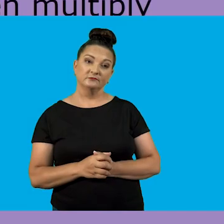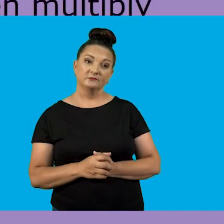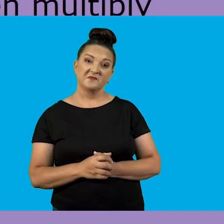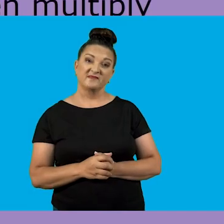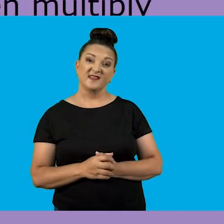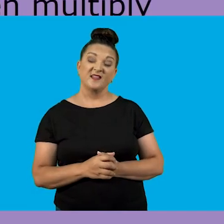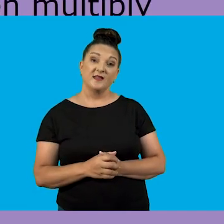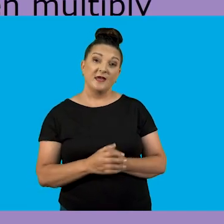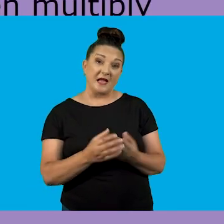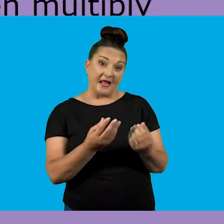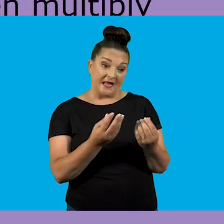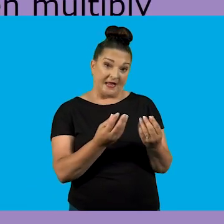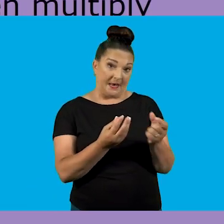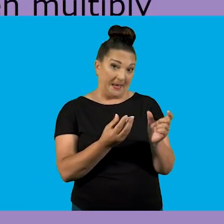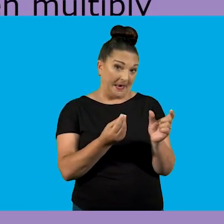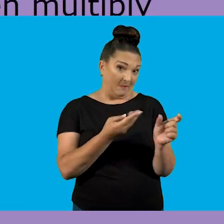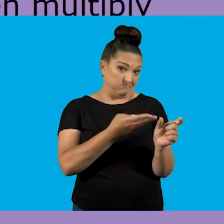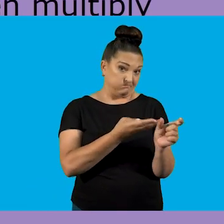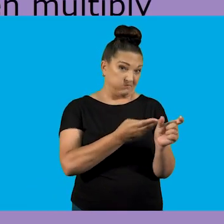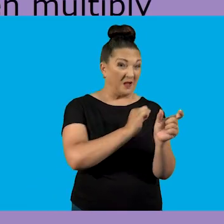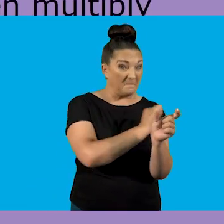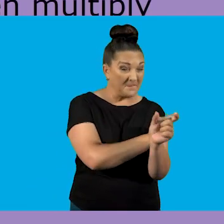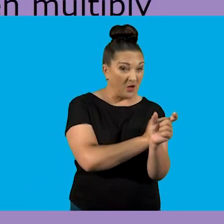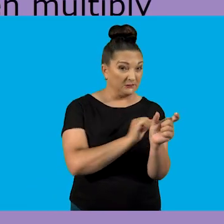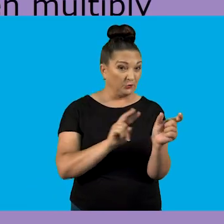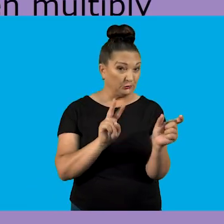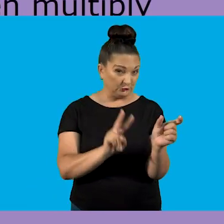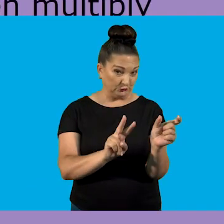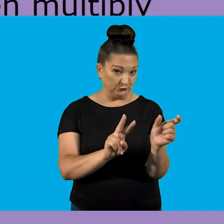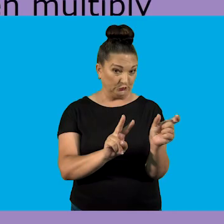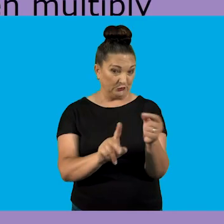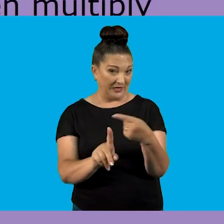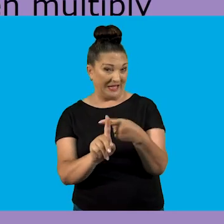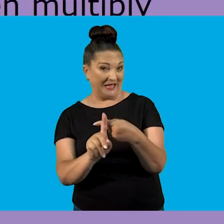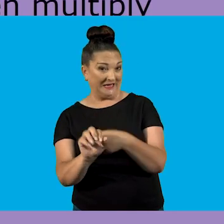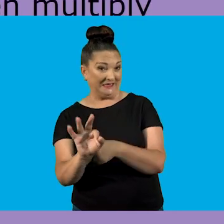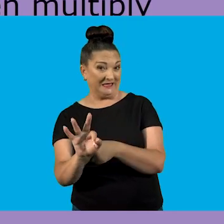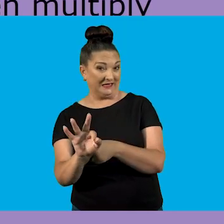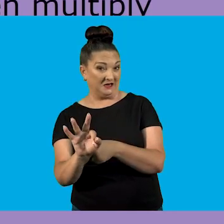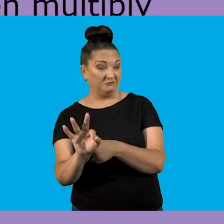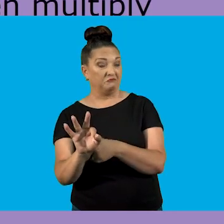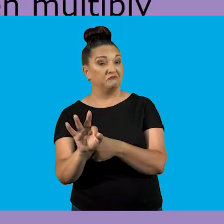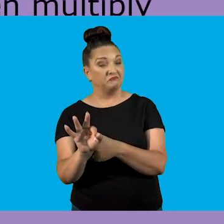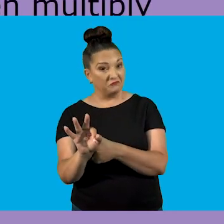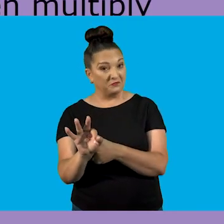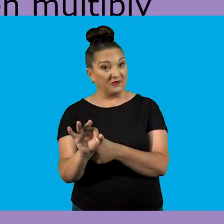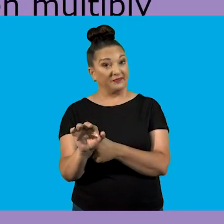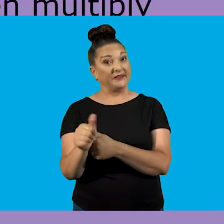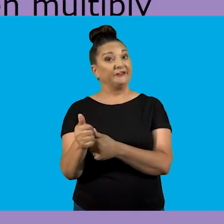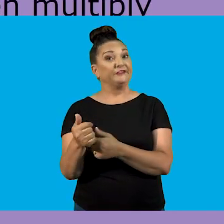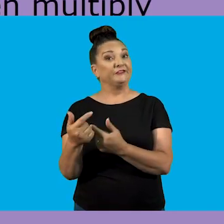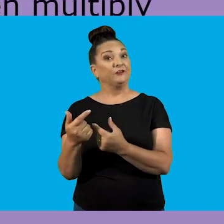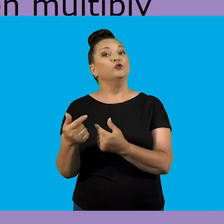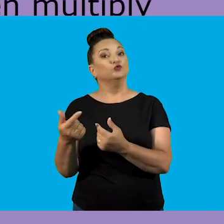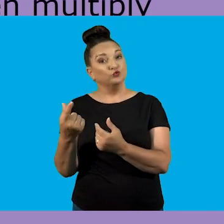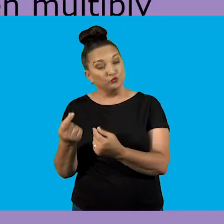there, multiply a number by 2 and add 3 to the answer.